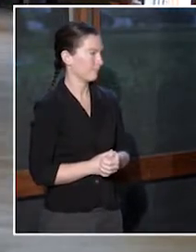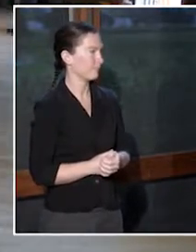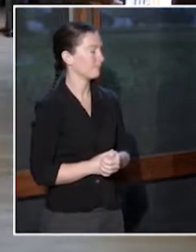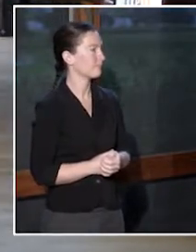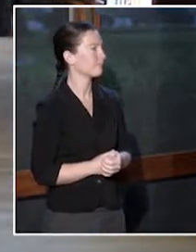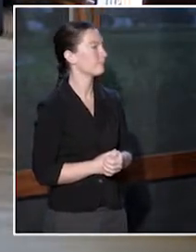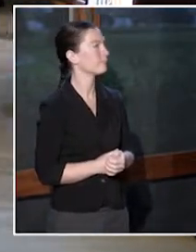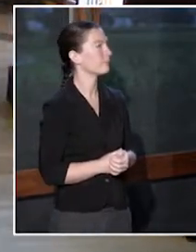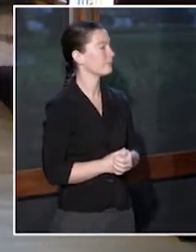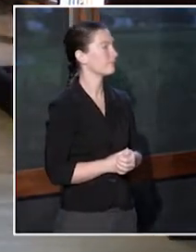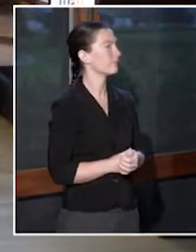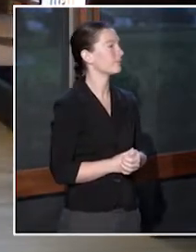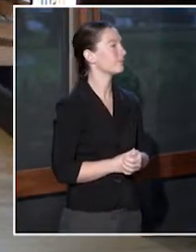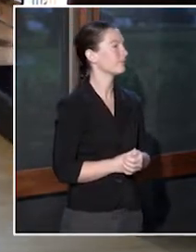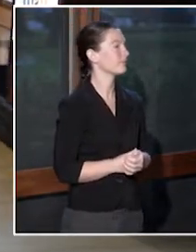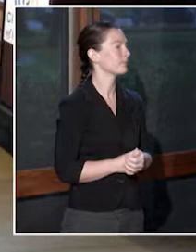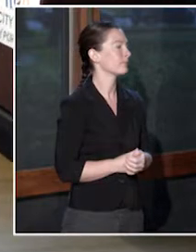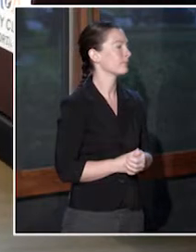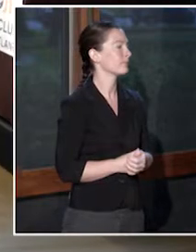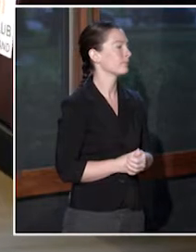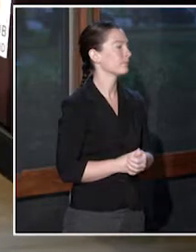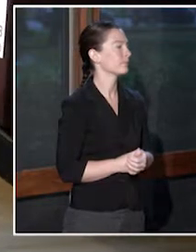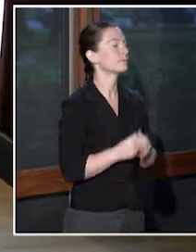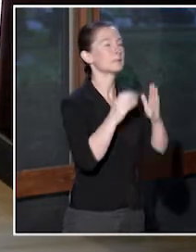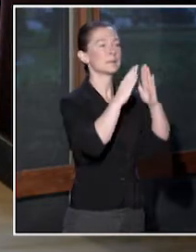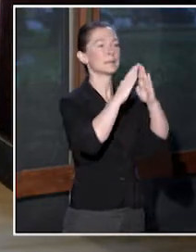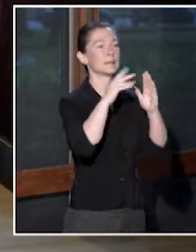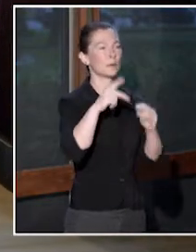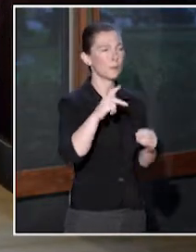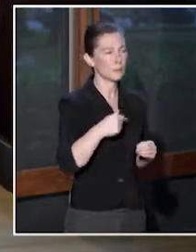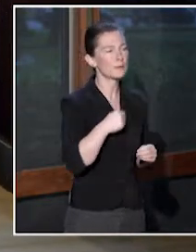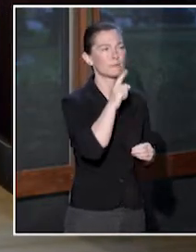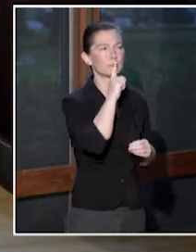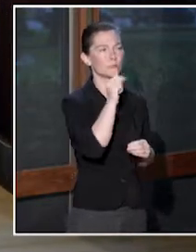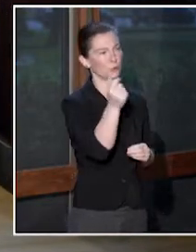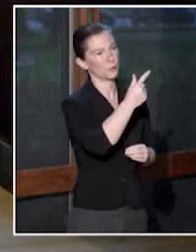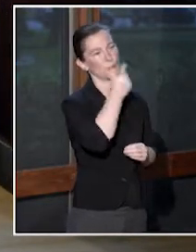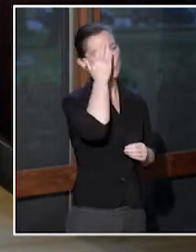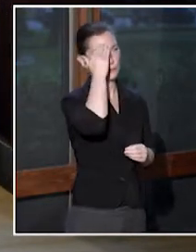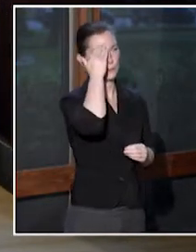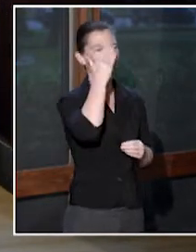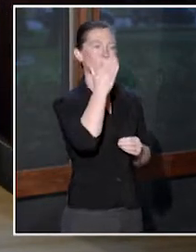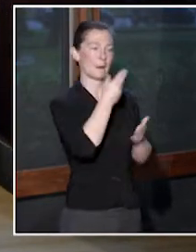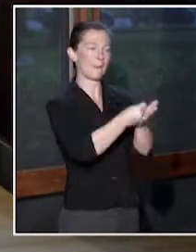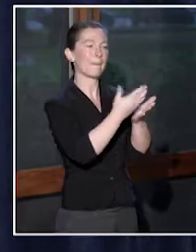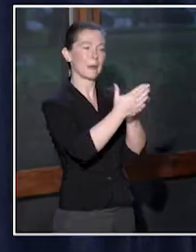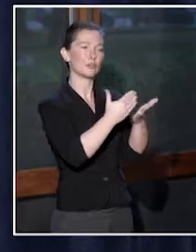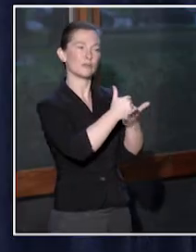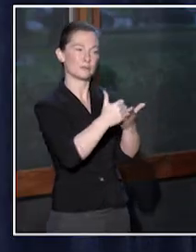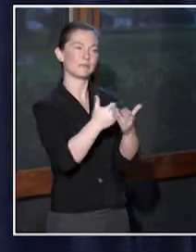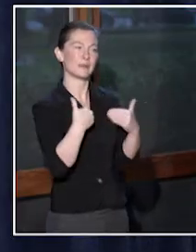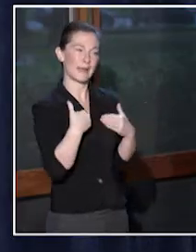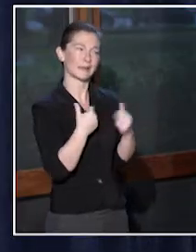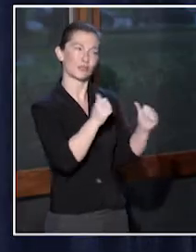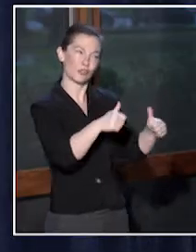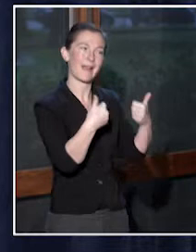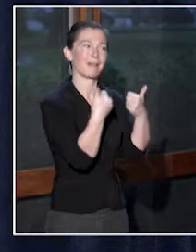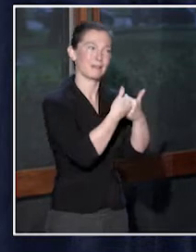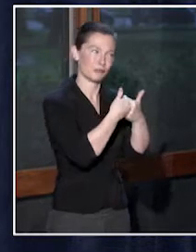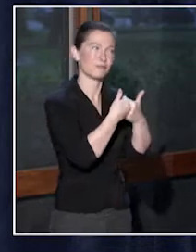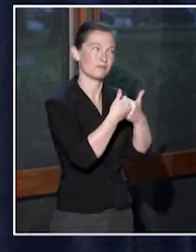unfortunately, the city of Portland, as I'm sure you're aware, has a challenging budget, and I've asked all our bureau directors to show me